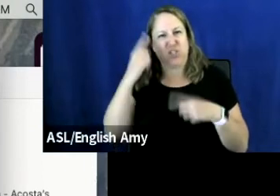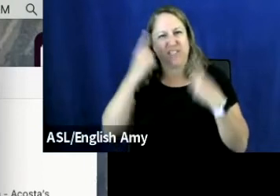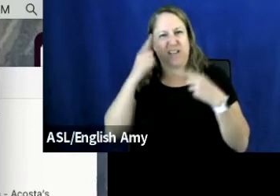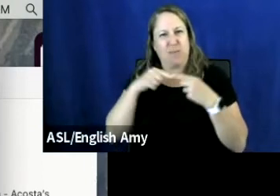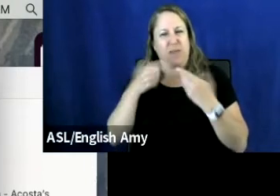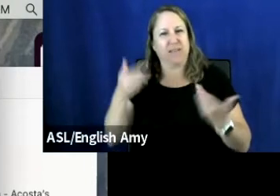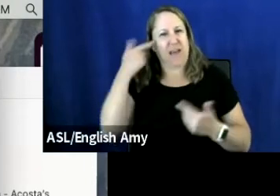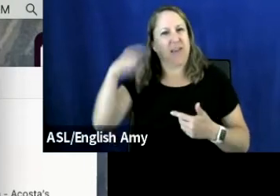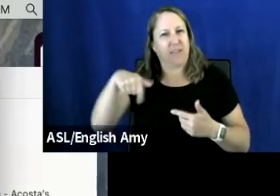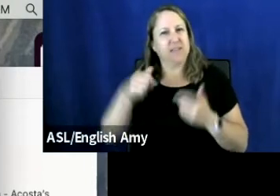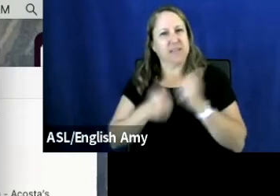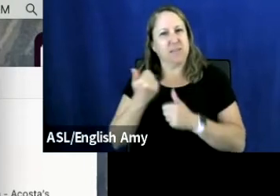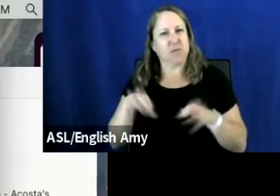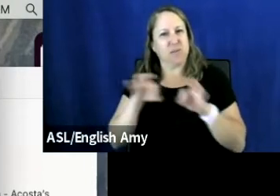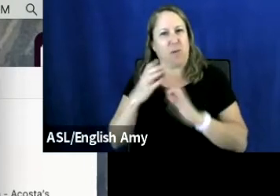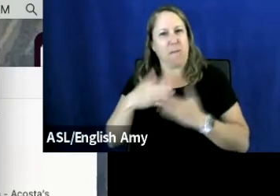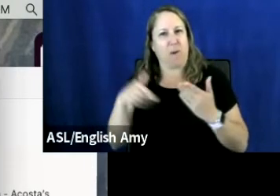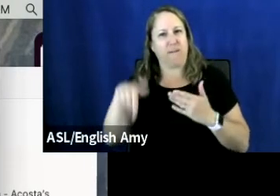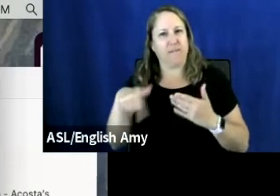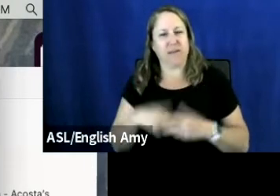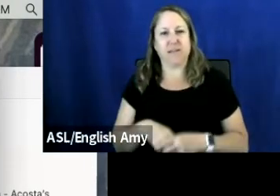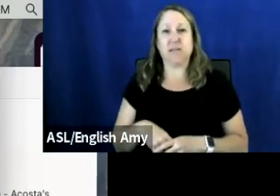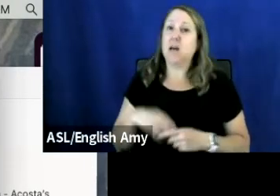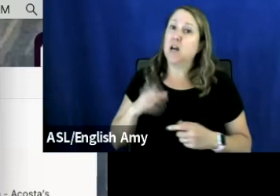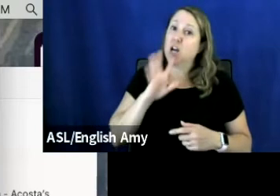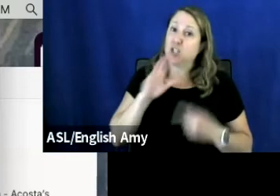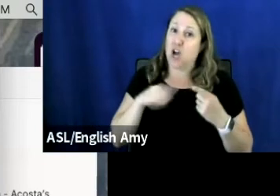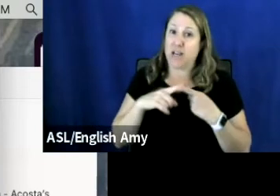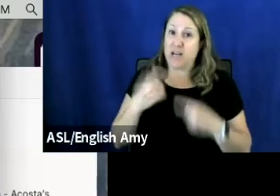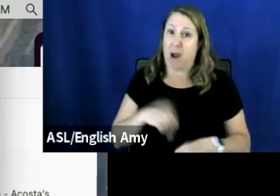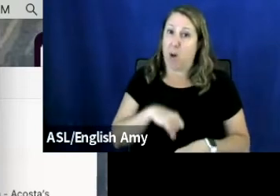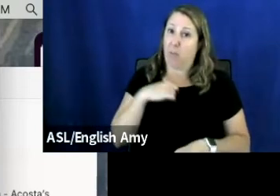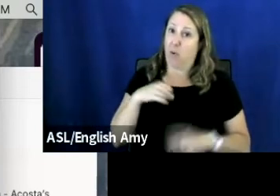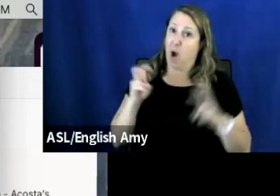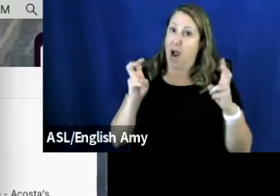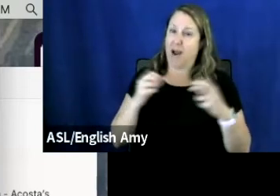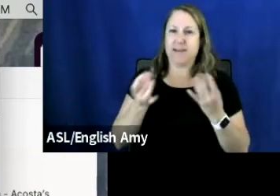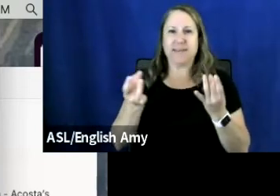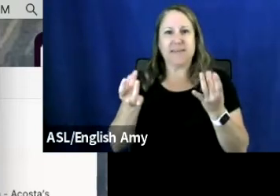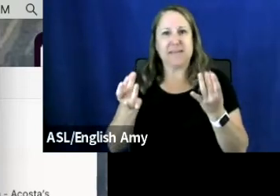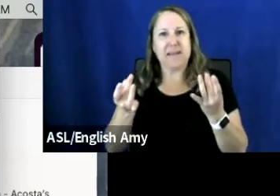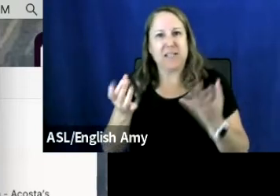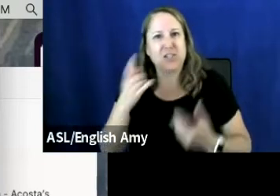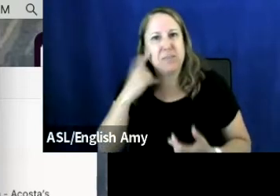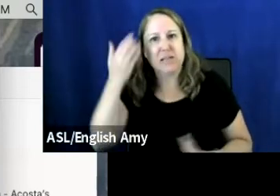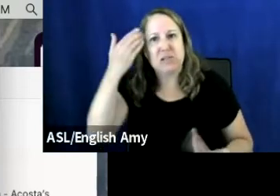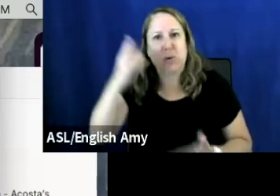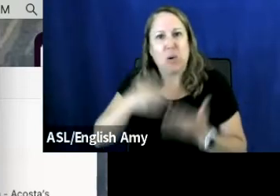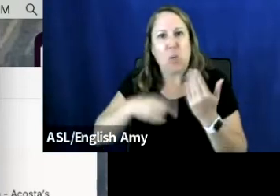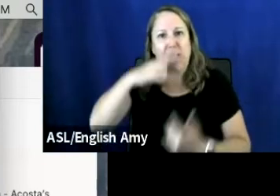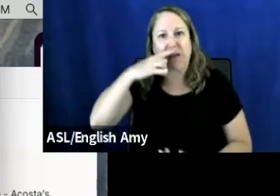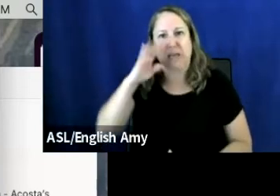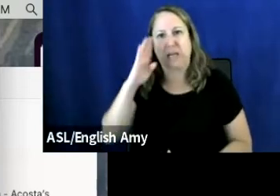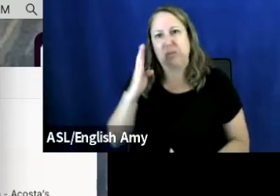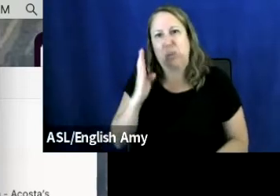since talking about pride is, you know, a very touchy subject in the sense of like, you just don't know what kids are going to take from it. I'm